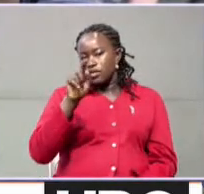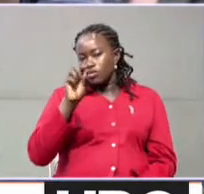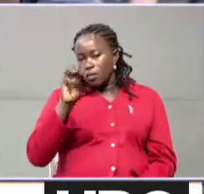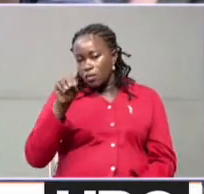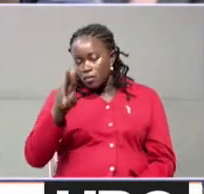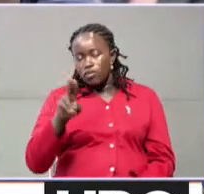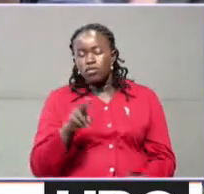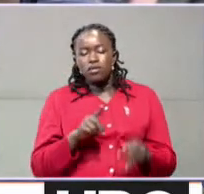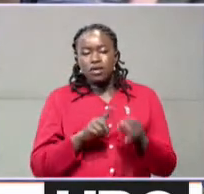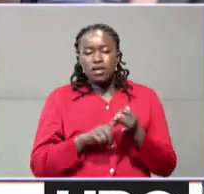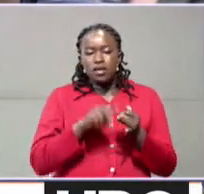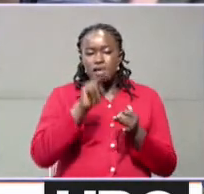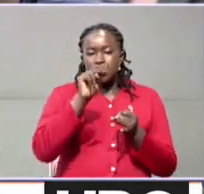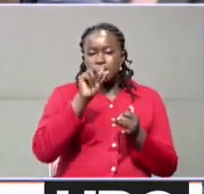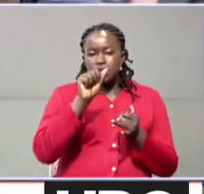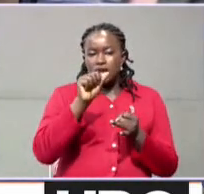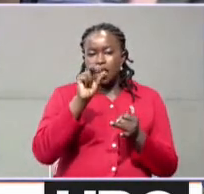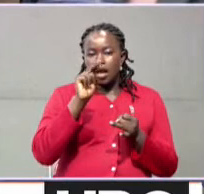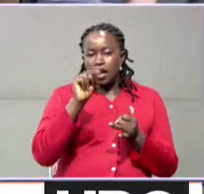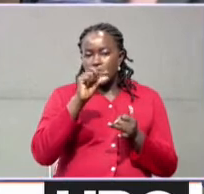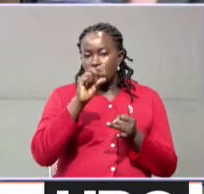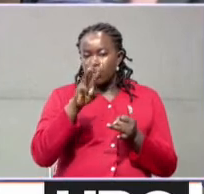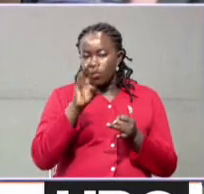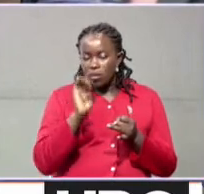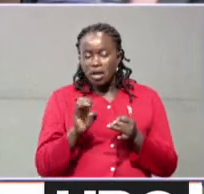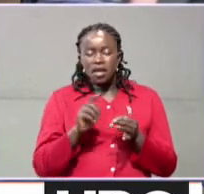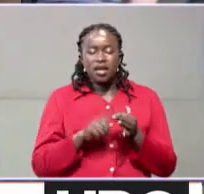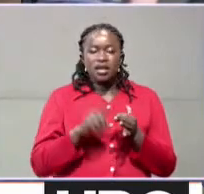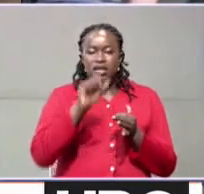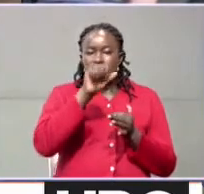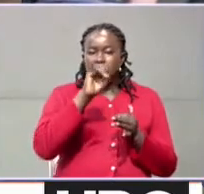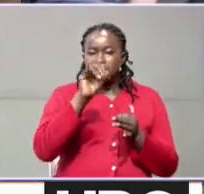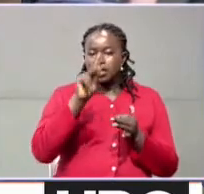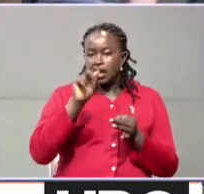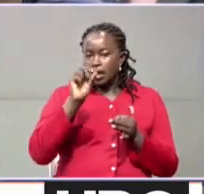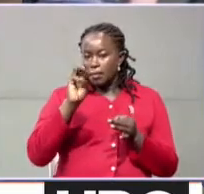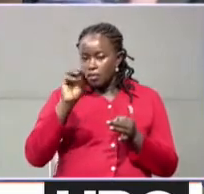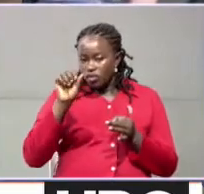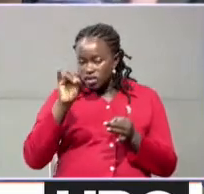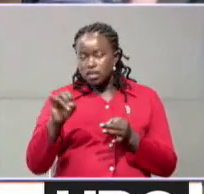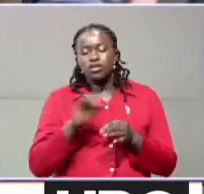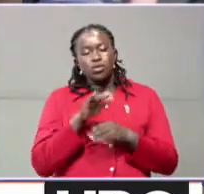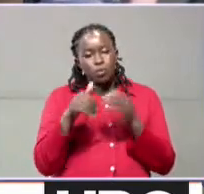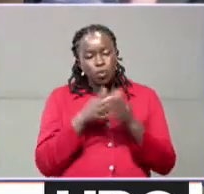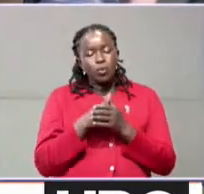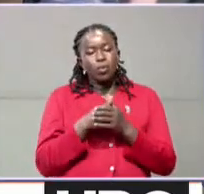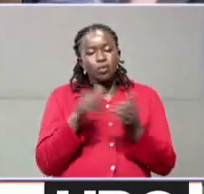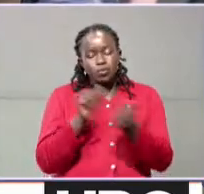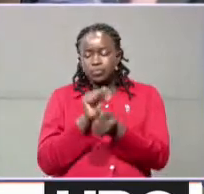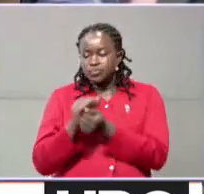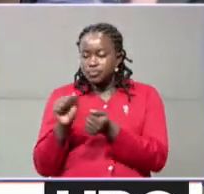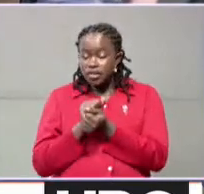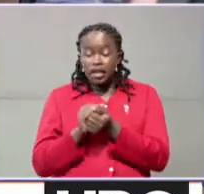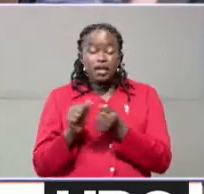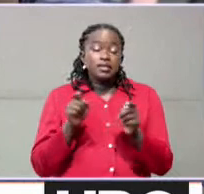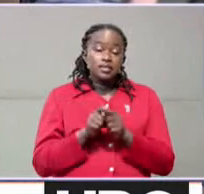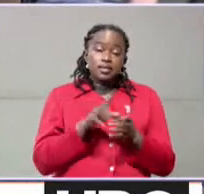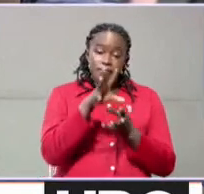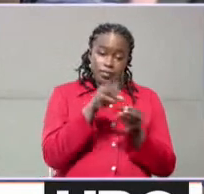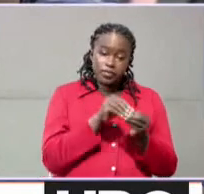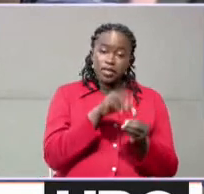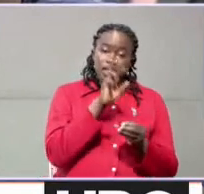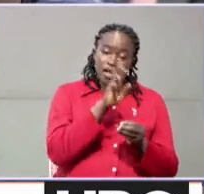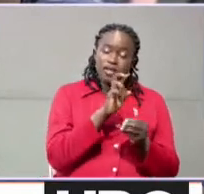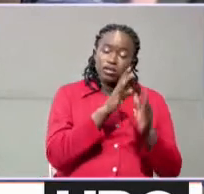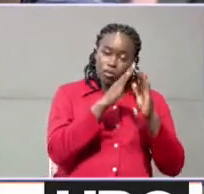nangway sikamoshi that we are affected in addition eight households in